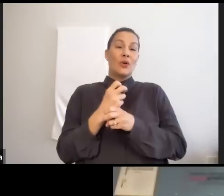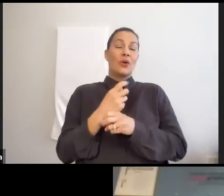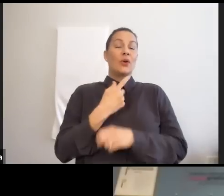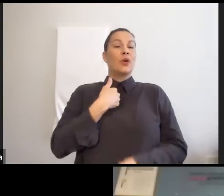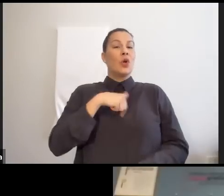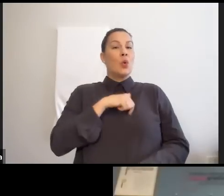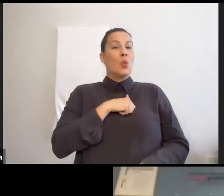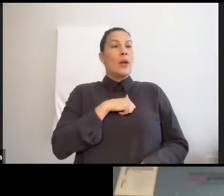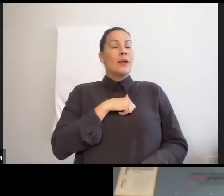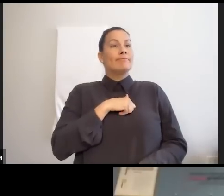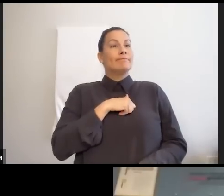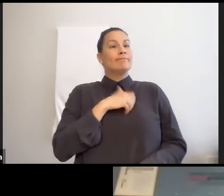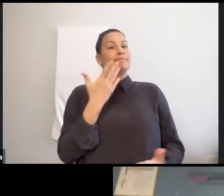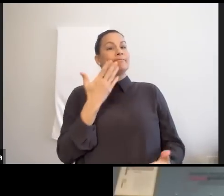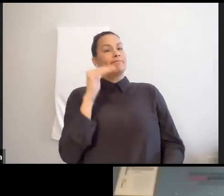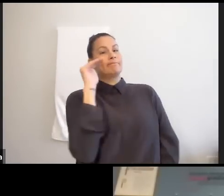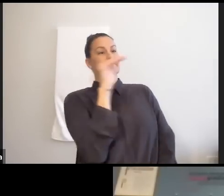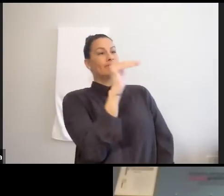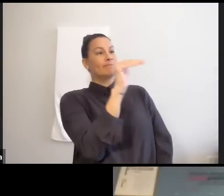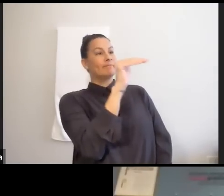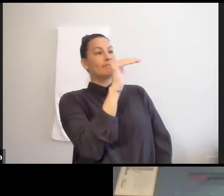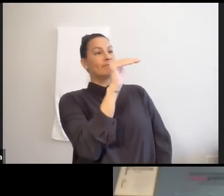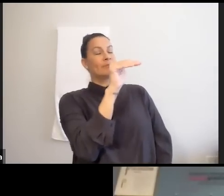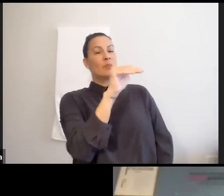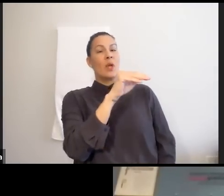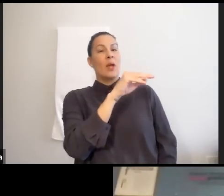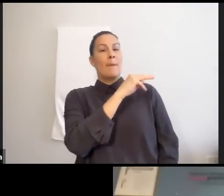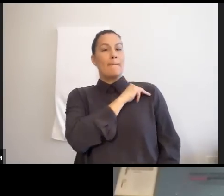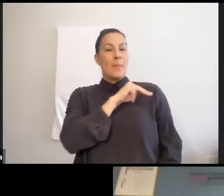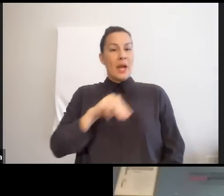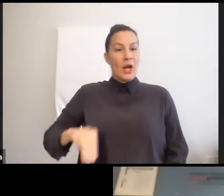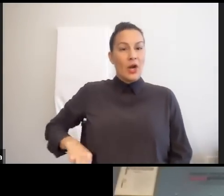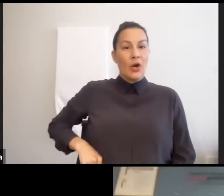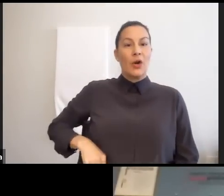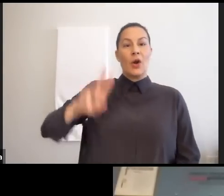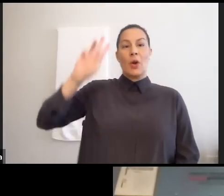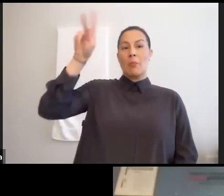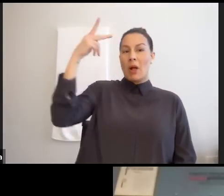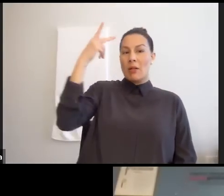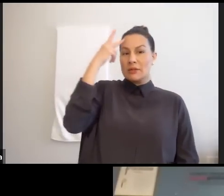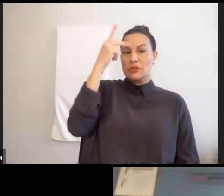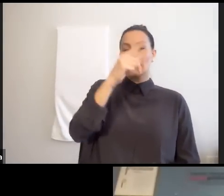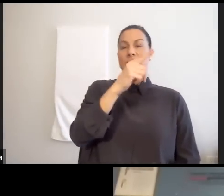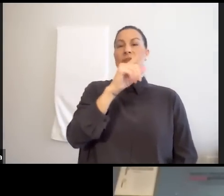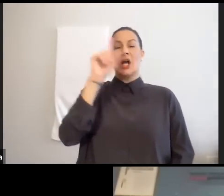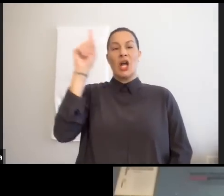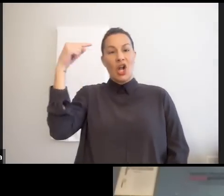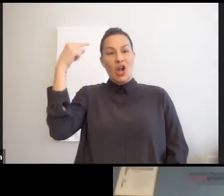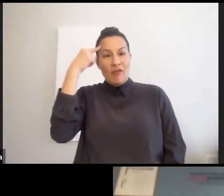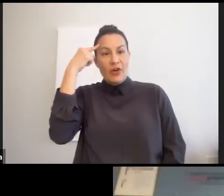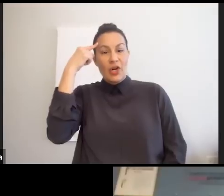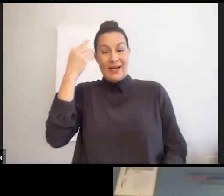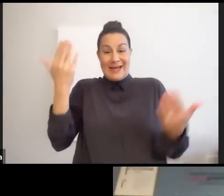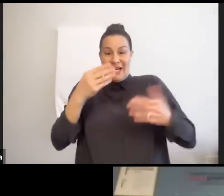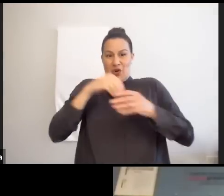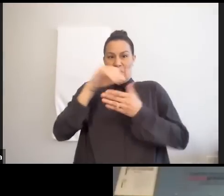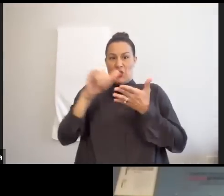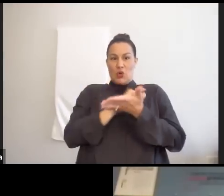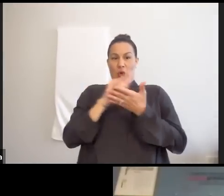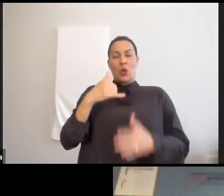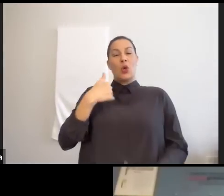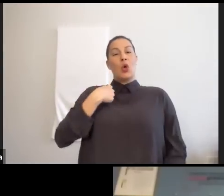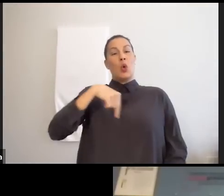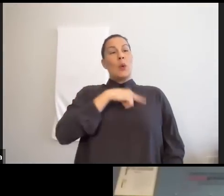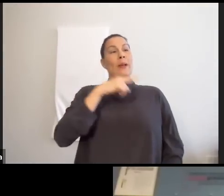this system. We are calling upon the mayor, the politicians, the governor here in New York. We demand that we be part of the